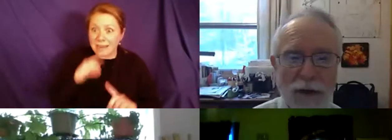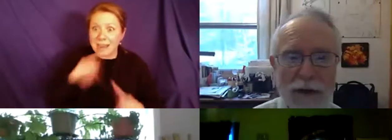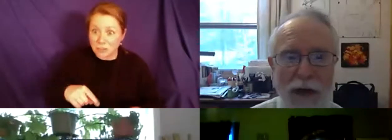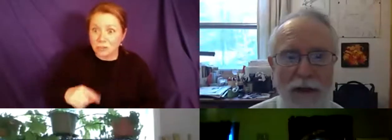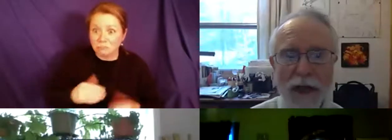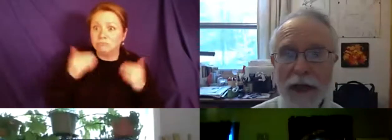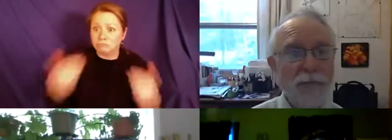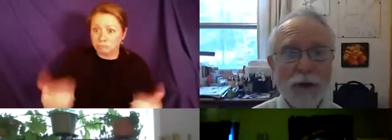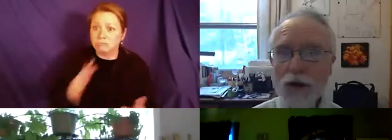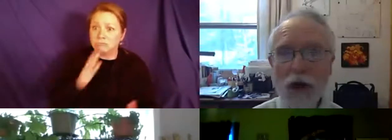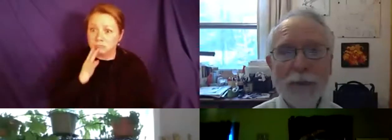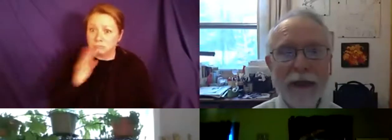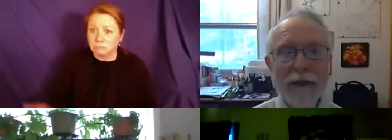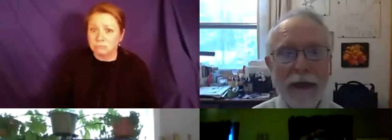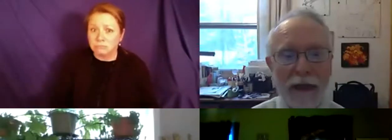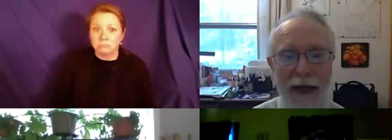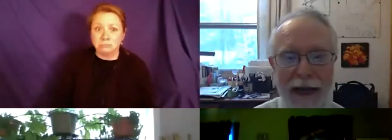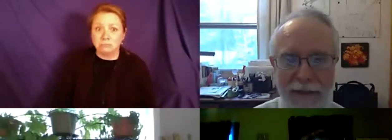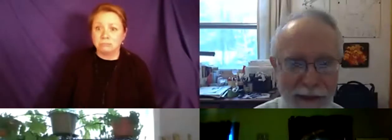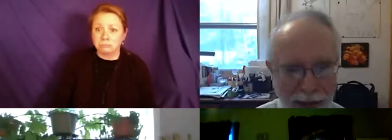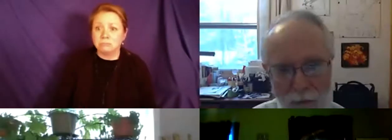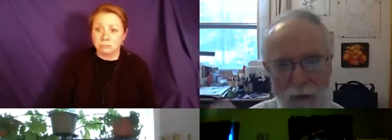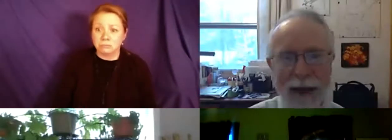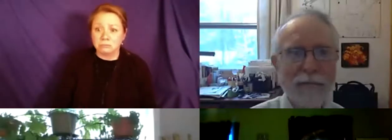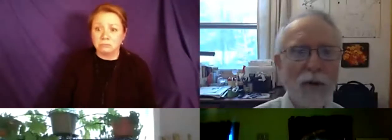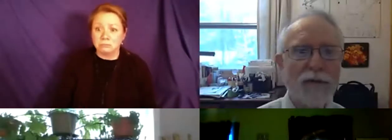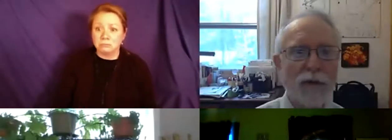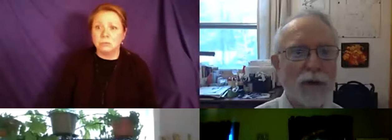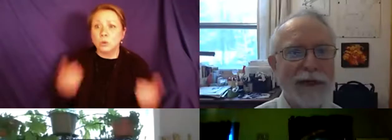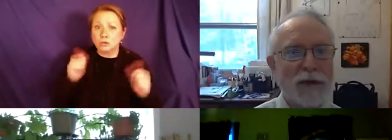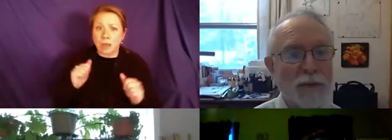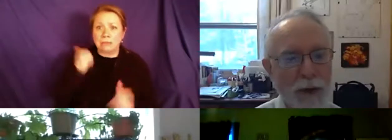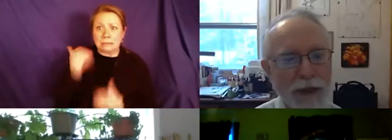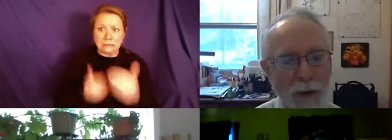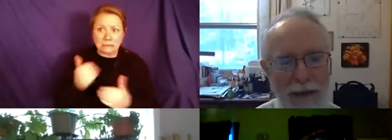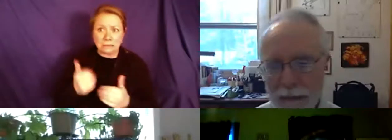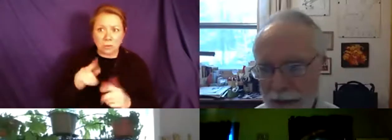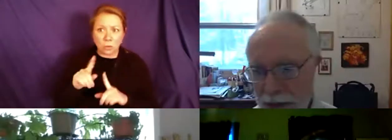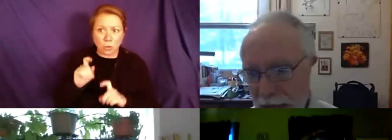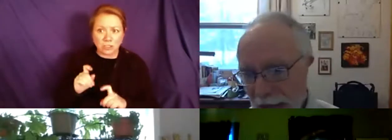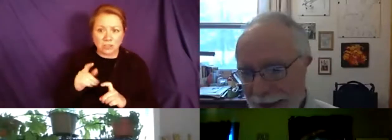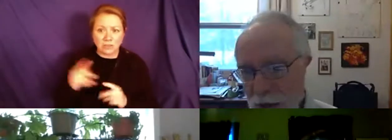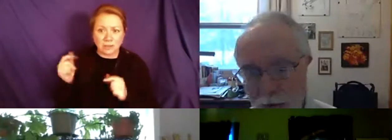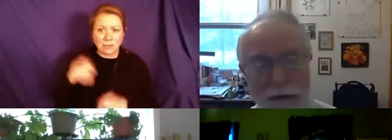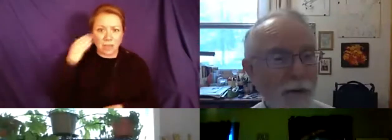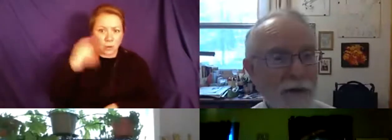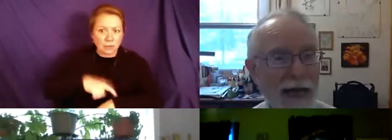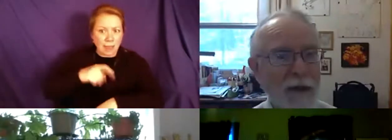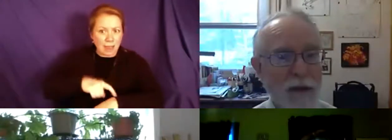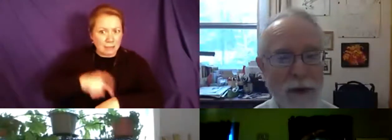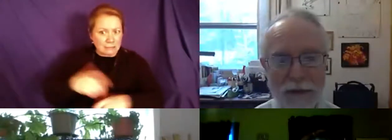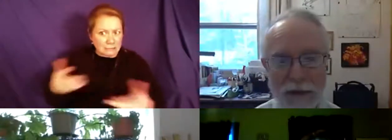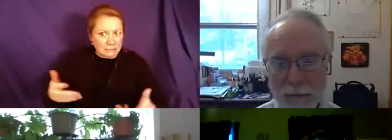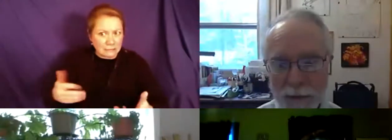a question, if you could jump in, and we'll try to move through the questions pretty quickly because I don't know the